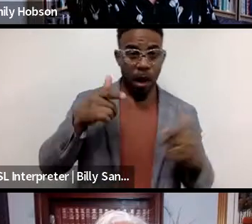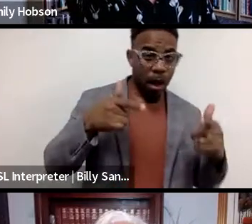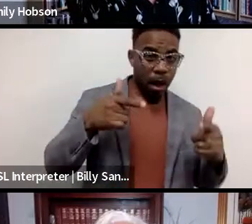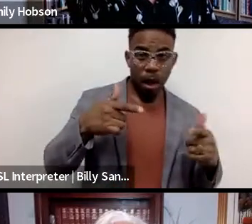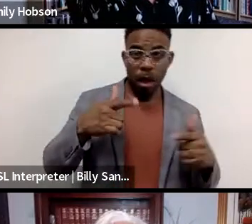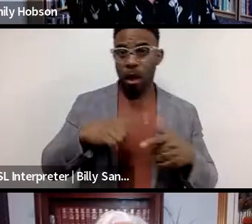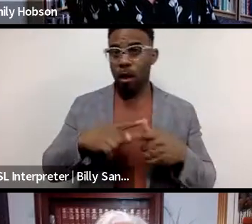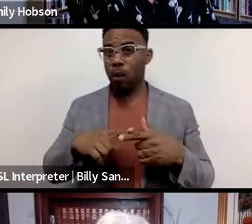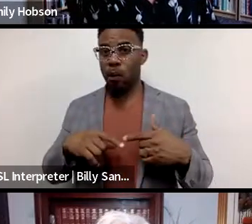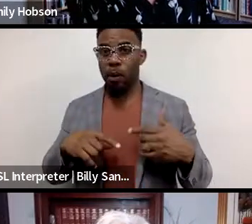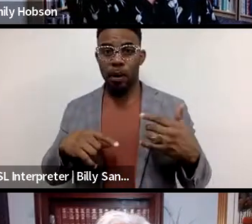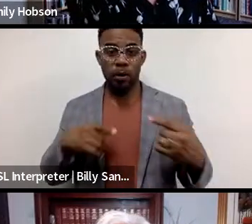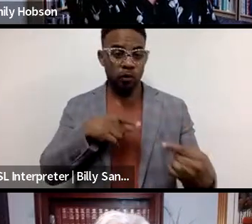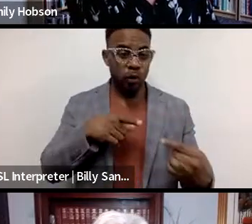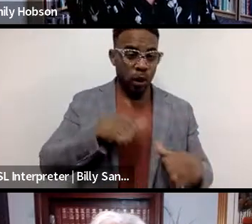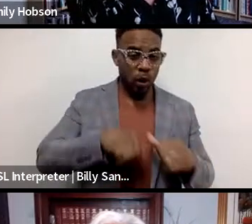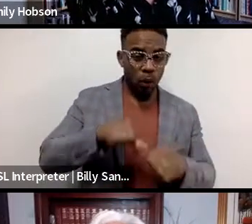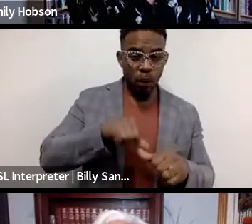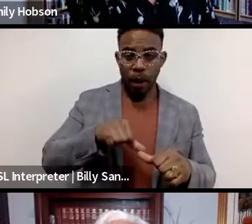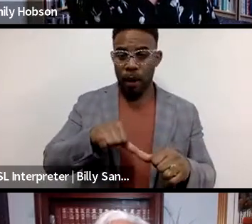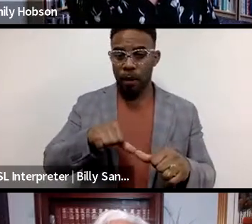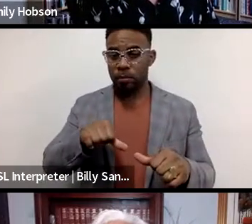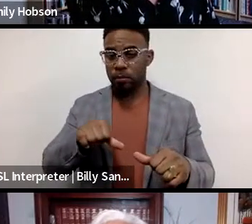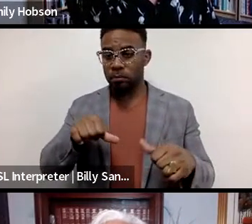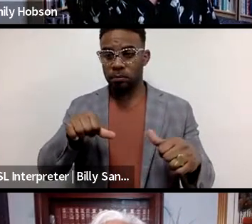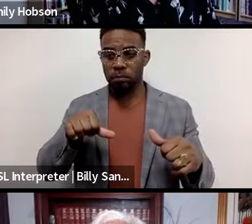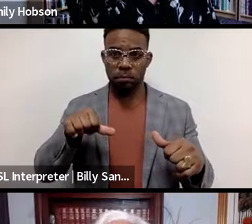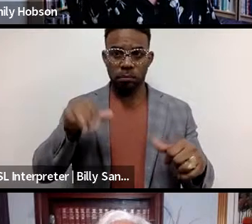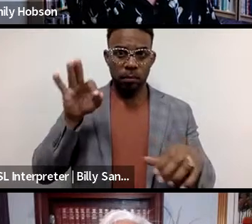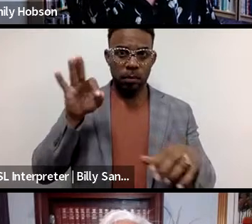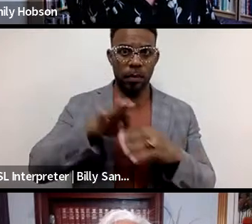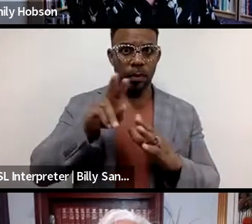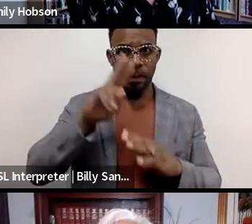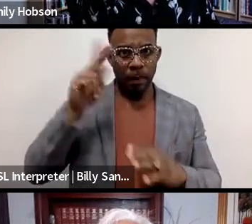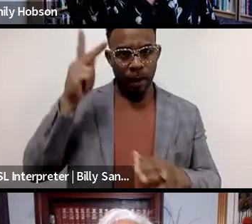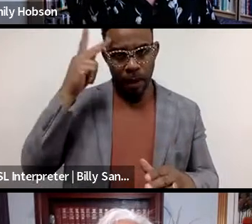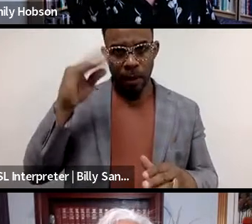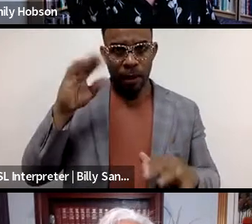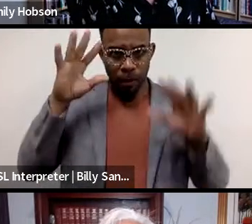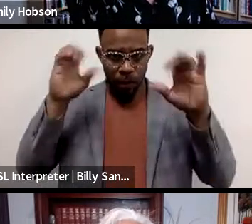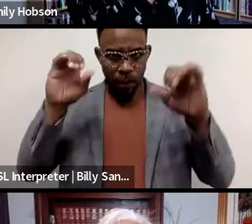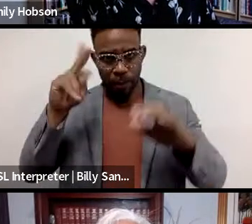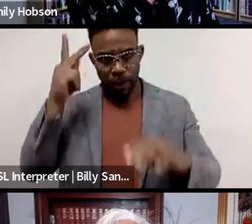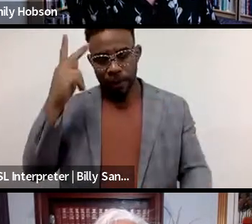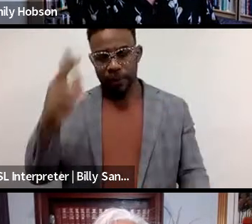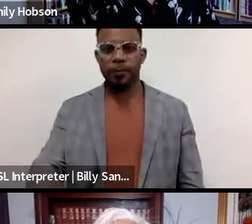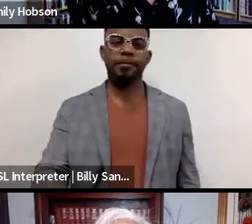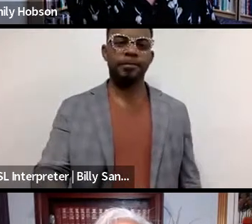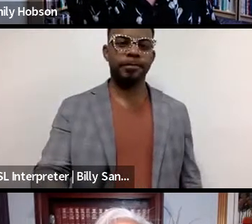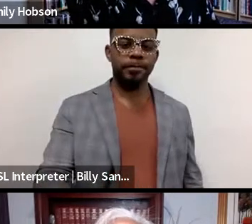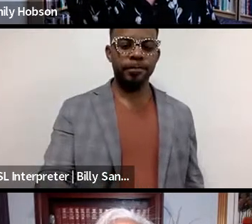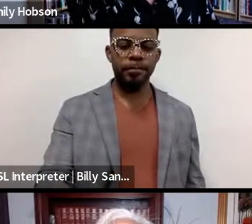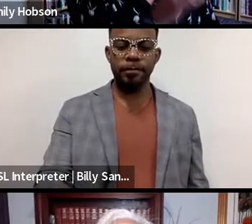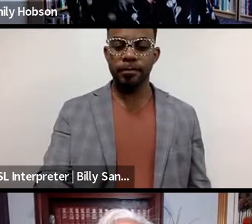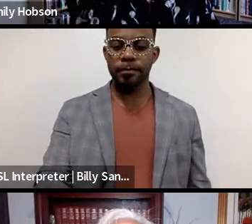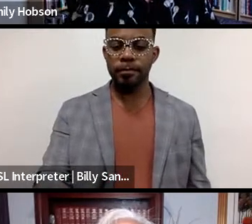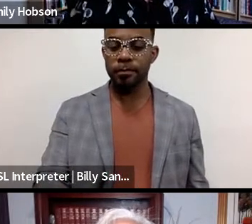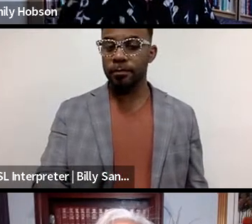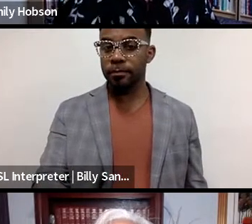or the struggles around electoral politics and presidential politics?